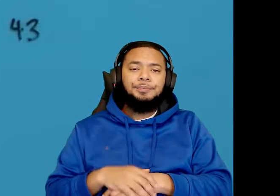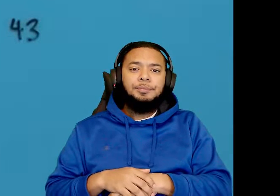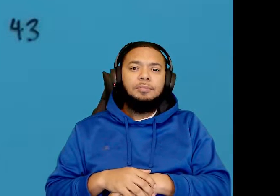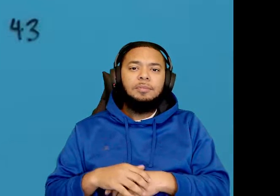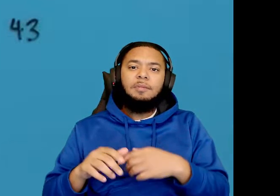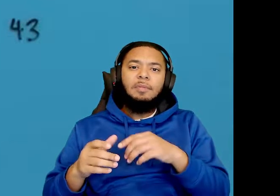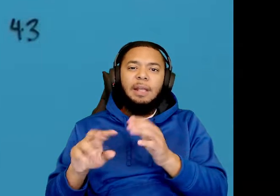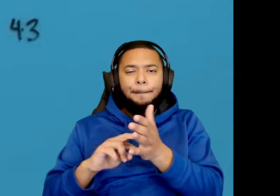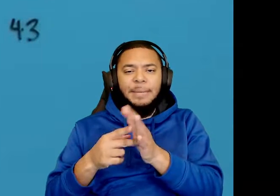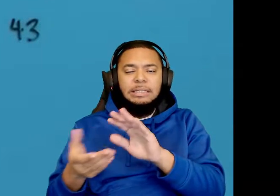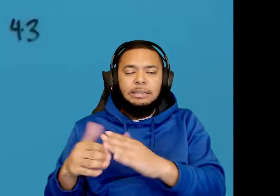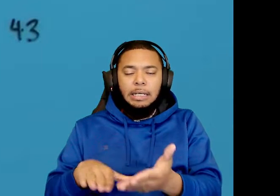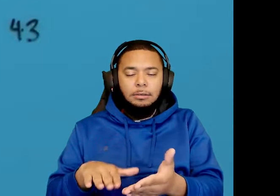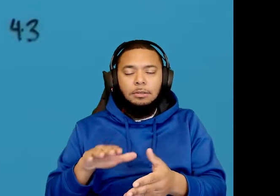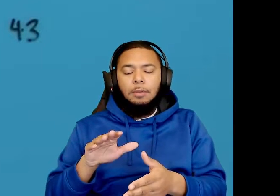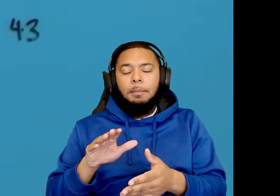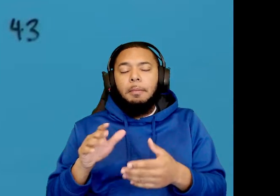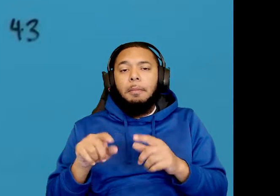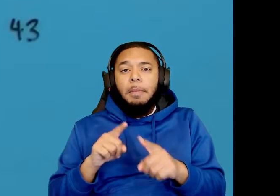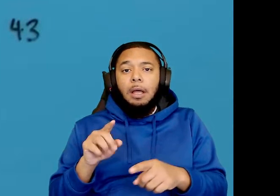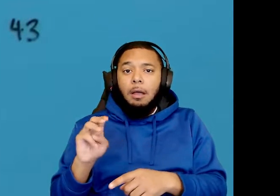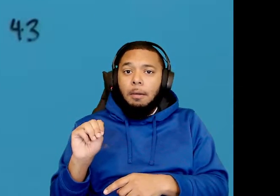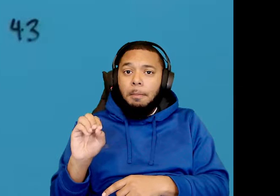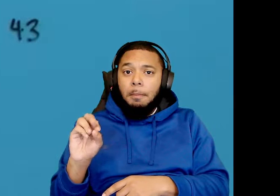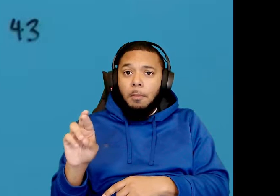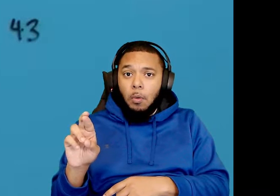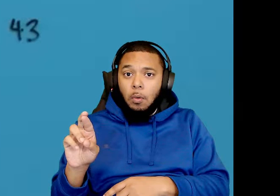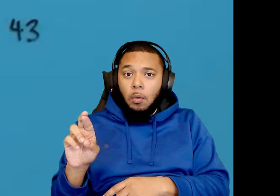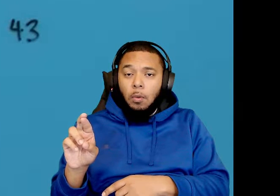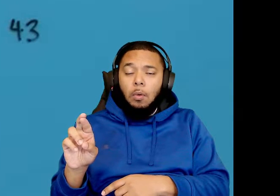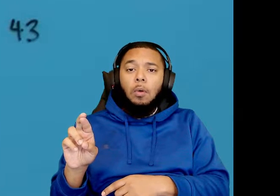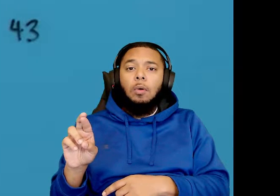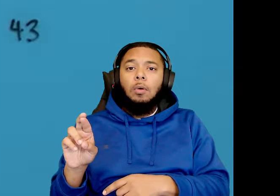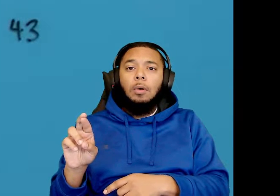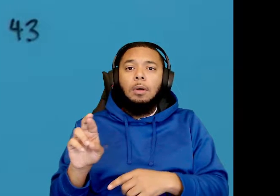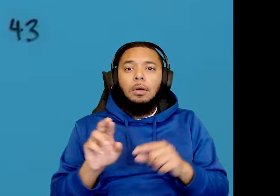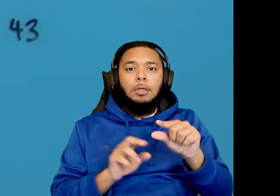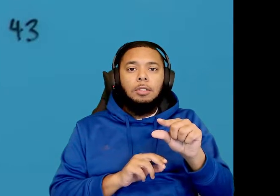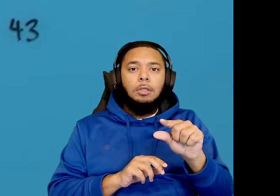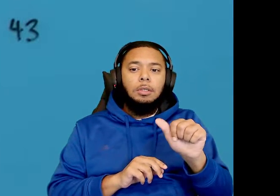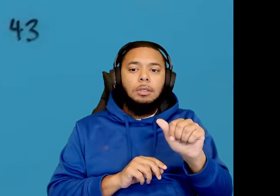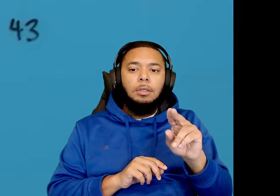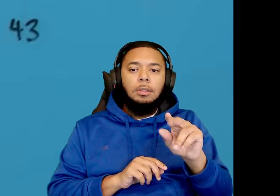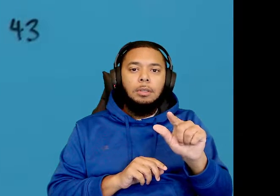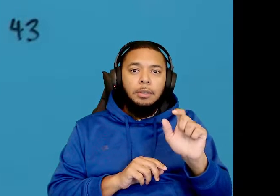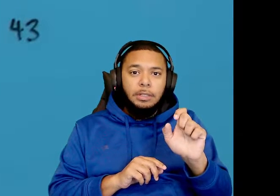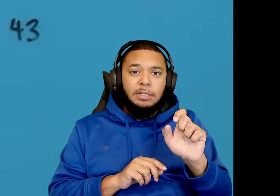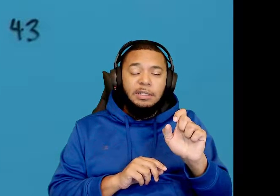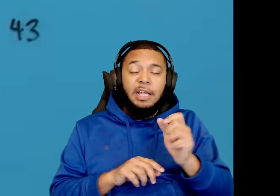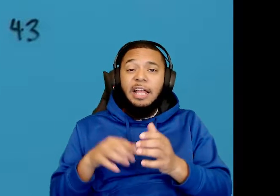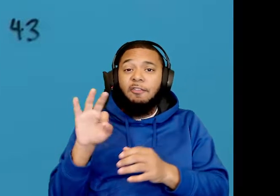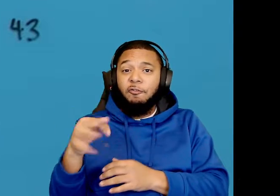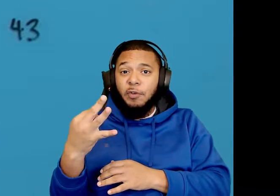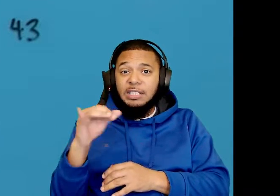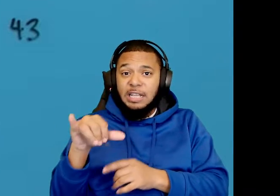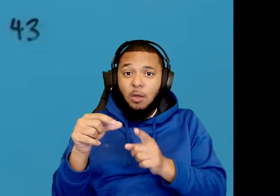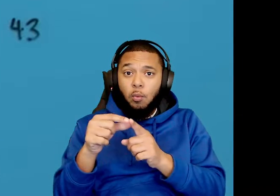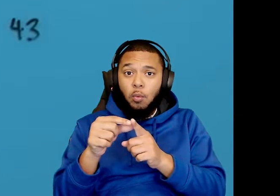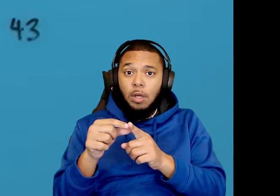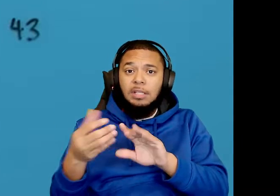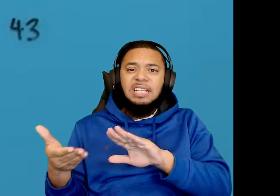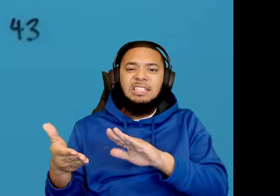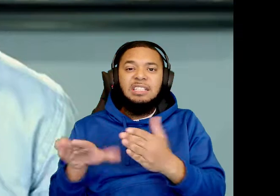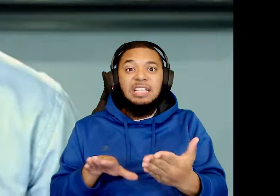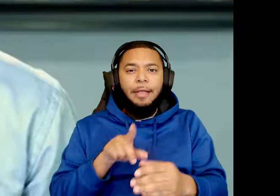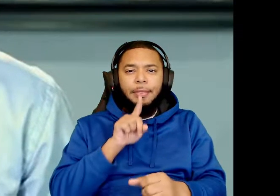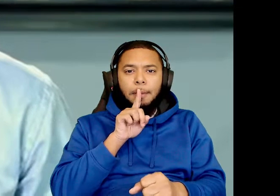dead as well. So mort or muerte, mortgage. All right, in French, this means death